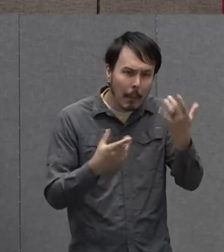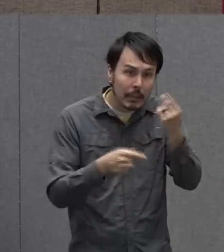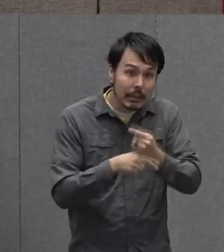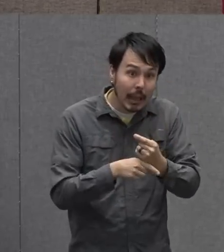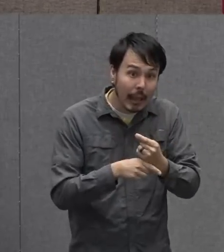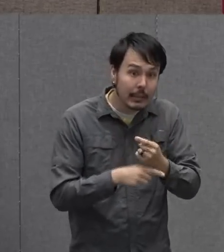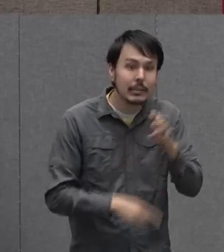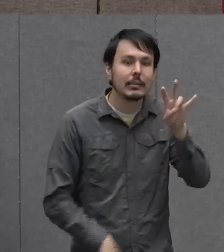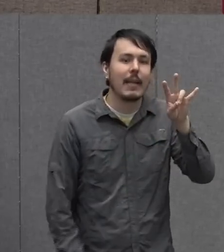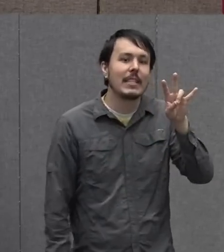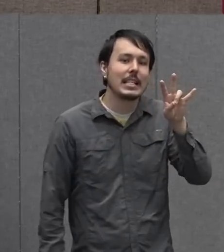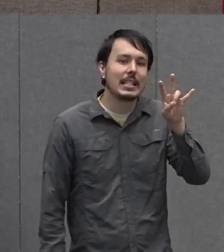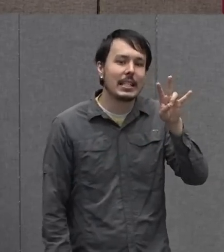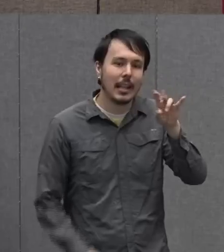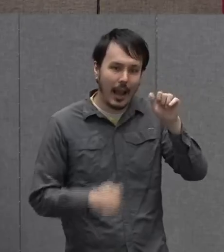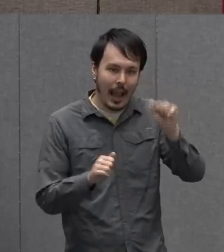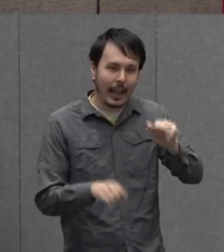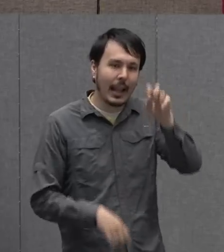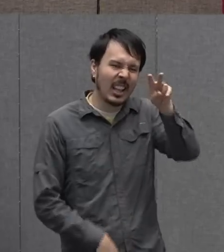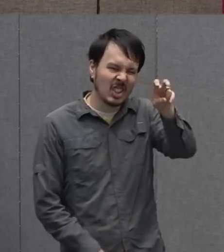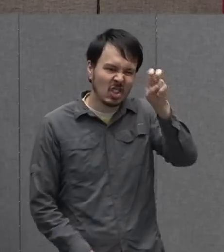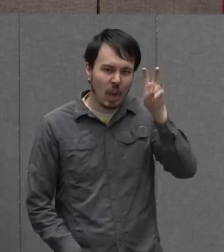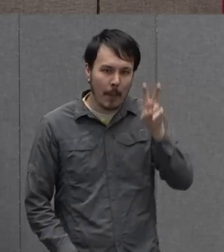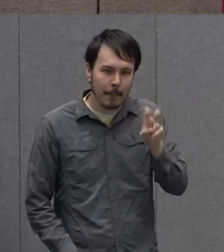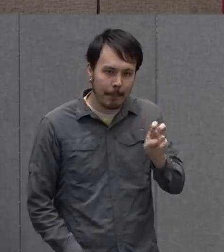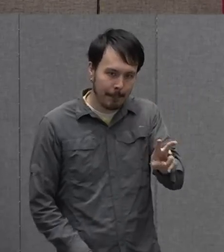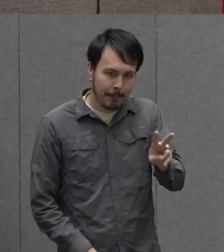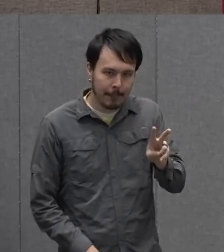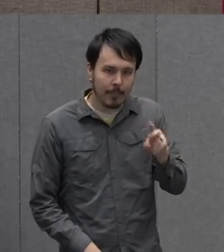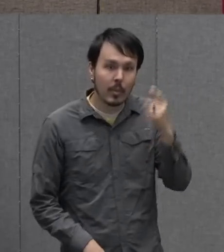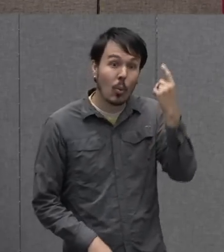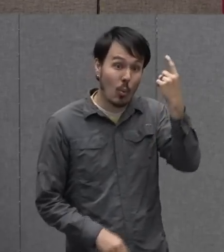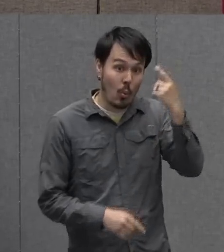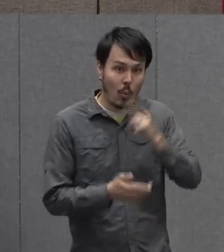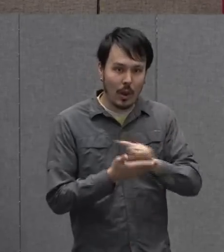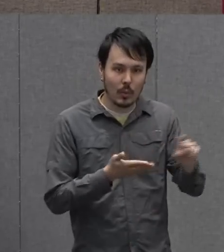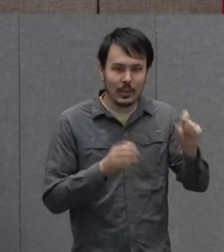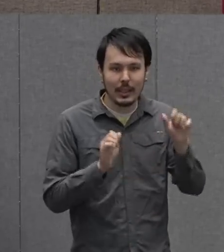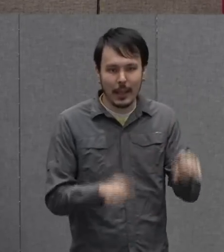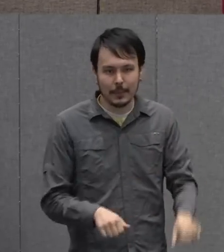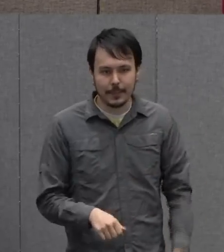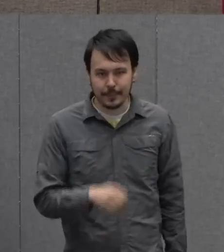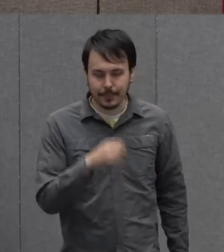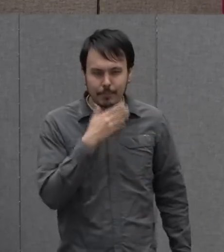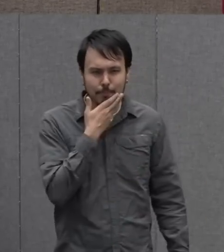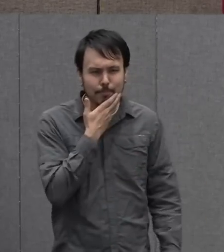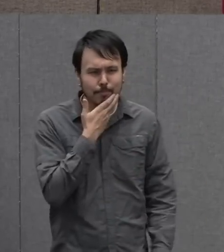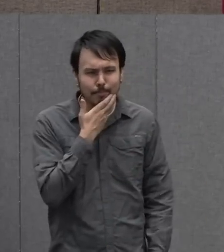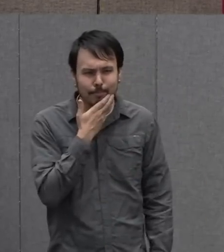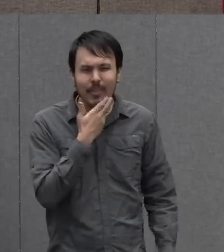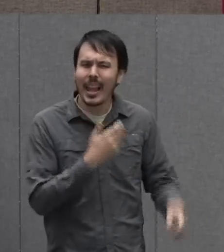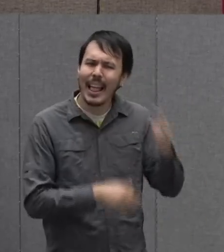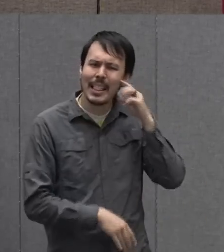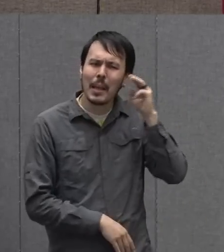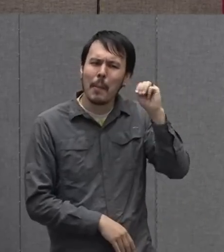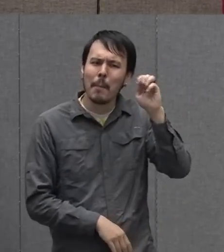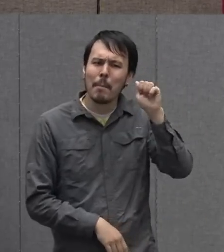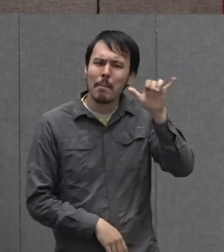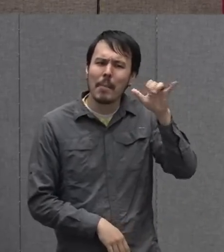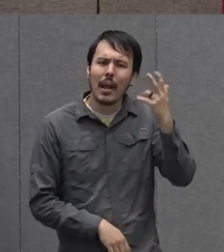do a quick jump down 1 week. I think it's May